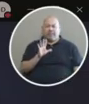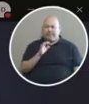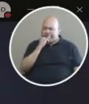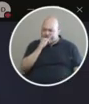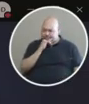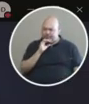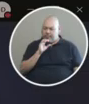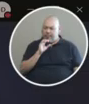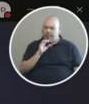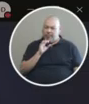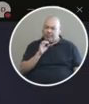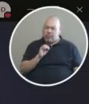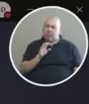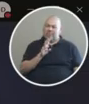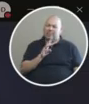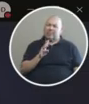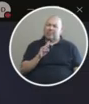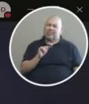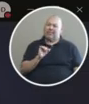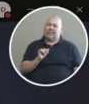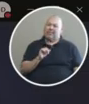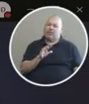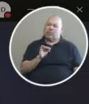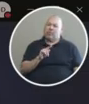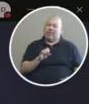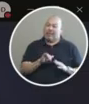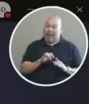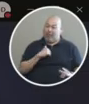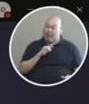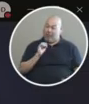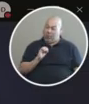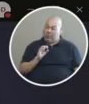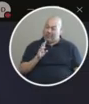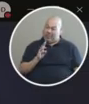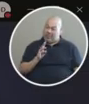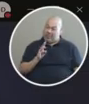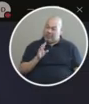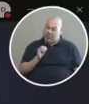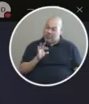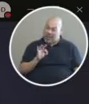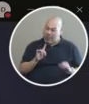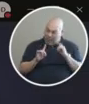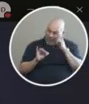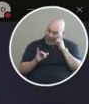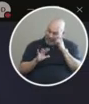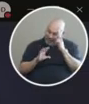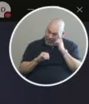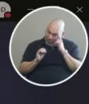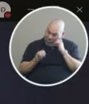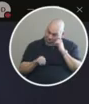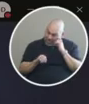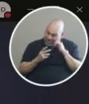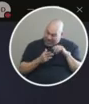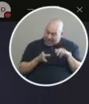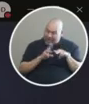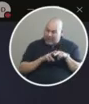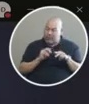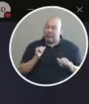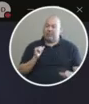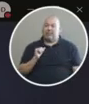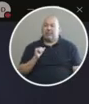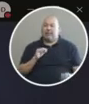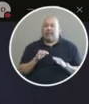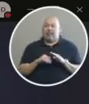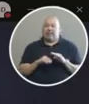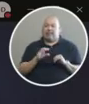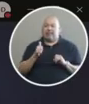me, 066 tax rate. Now we're at a 0.091. That's a 50% increase in